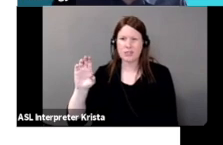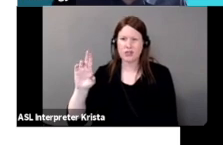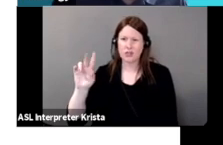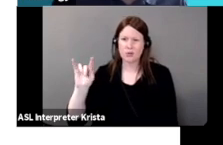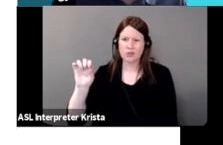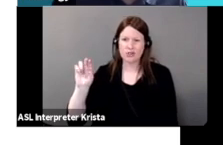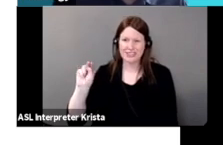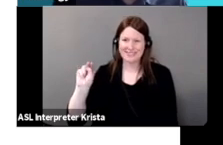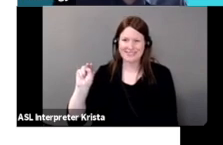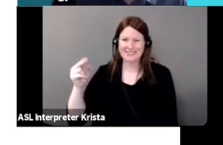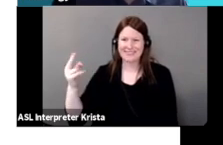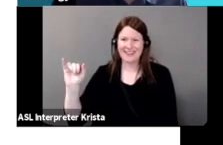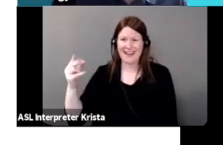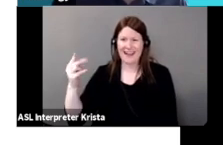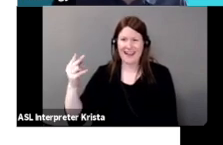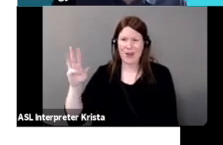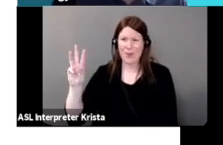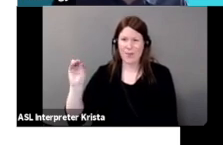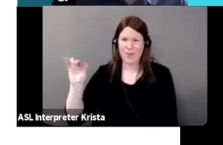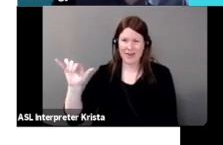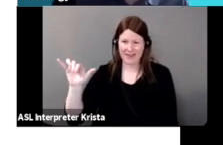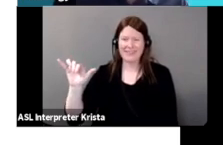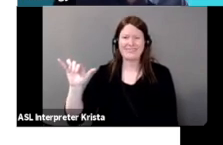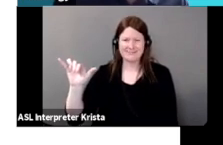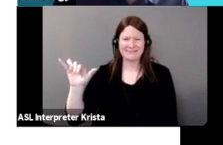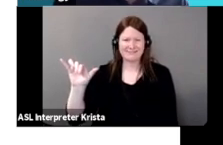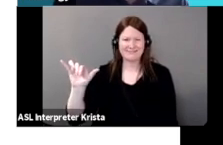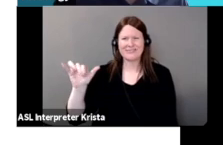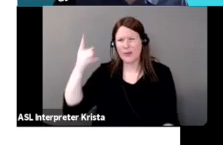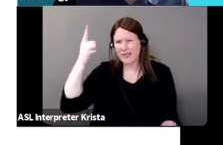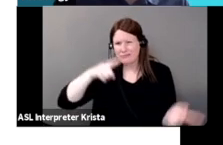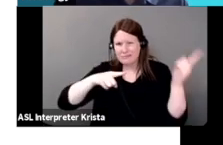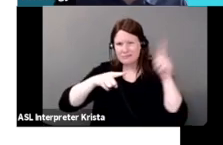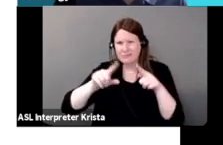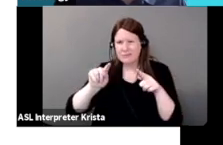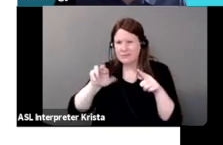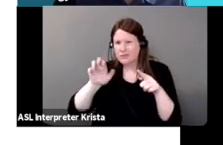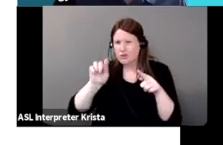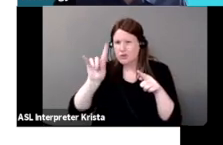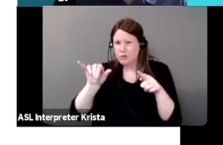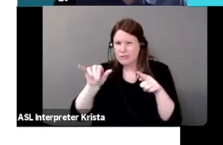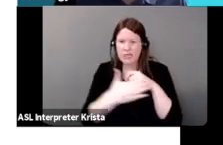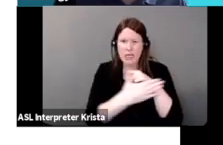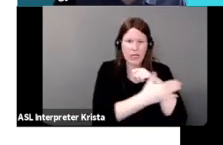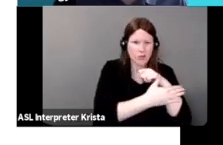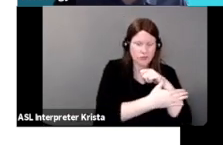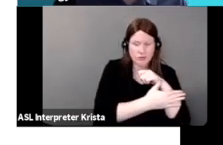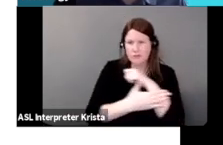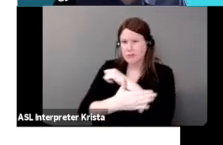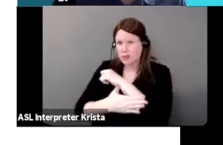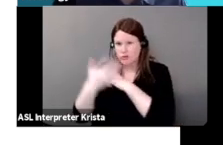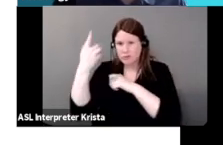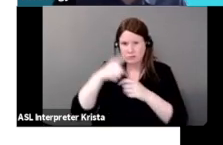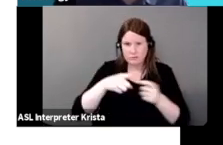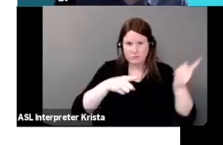bunch of treaties between different countries that allow reasoning to be passed from